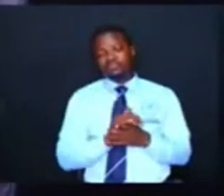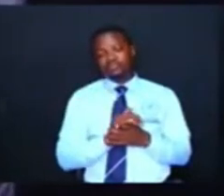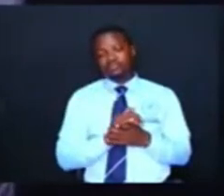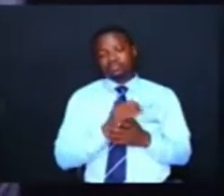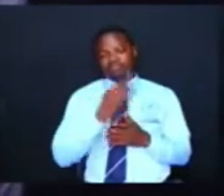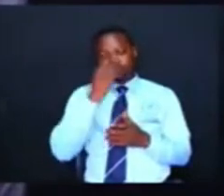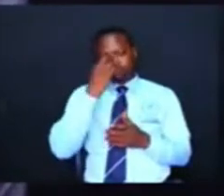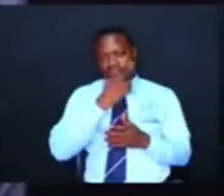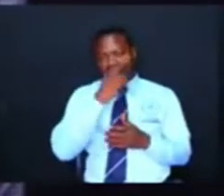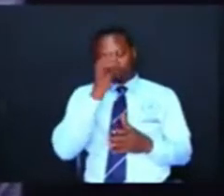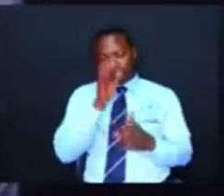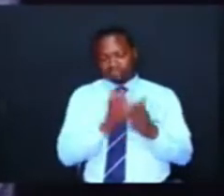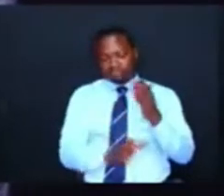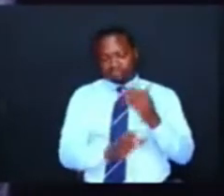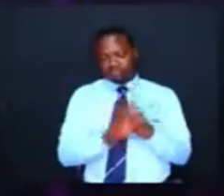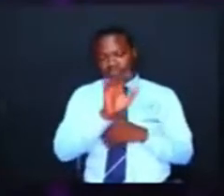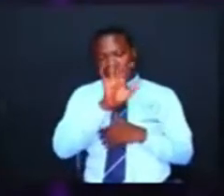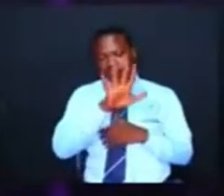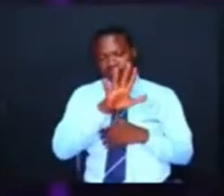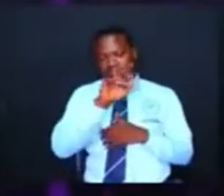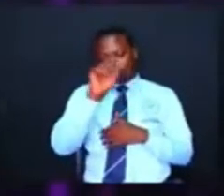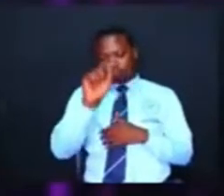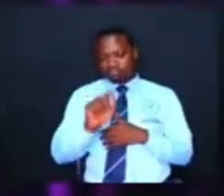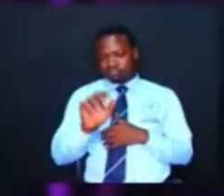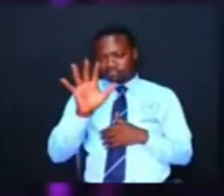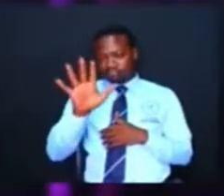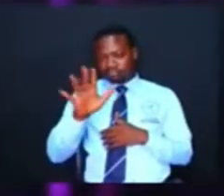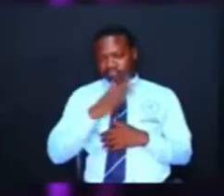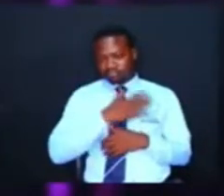Romans 5 verse 5. I want us to pay attention to this